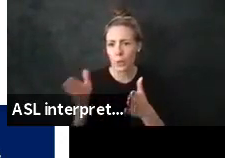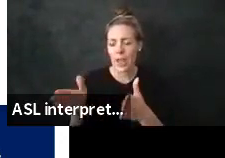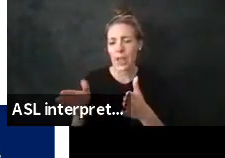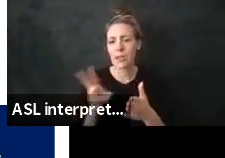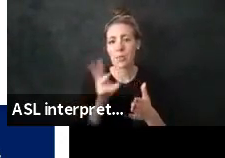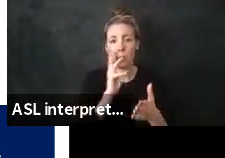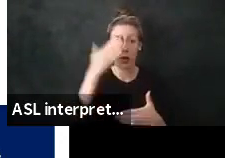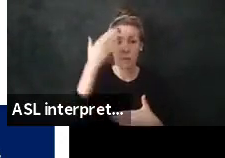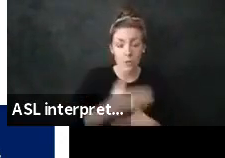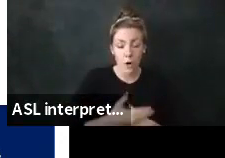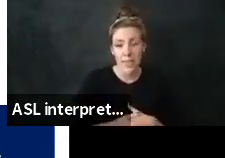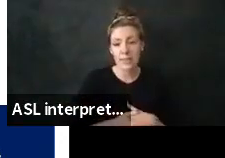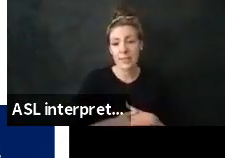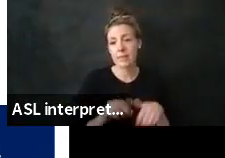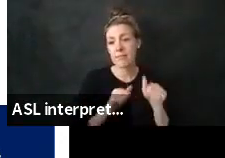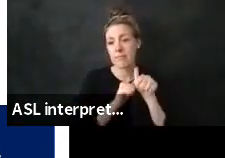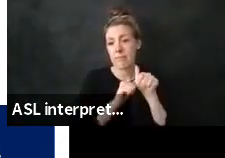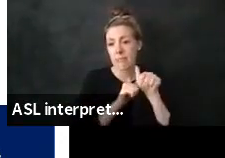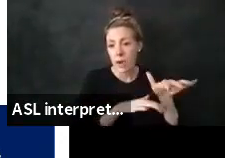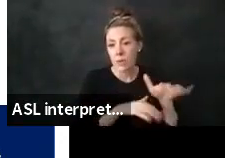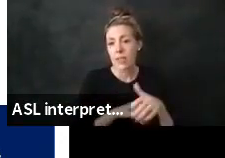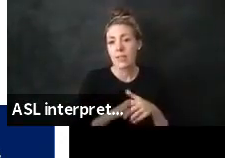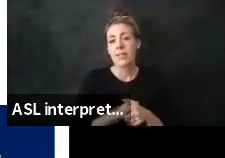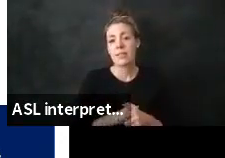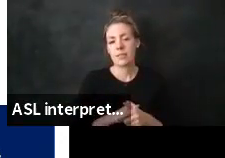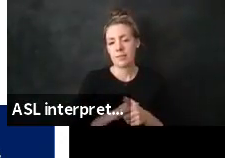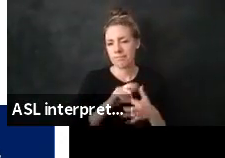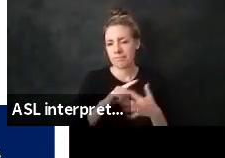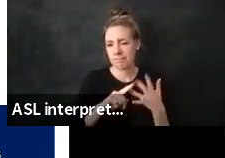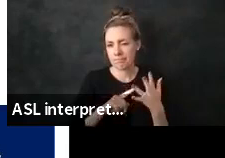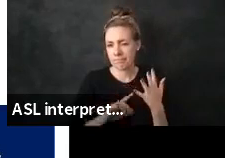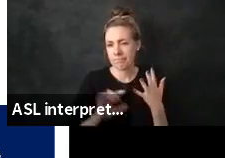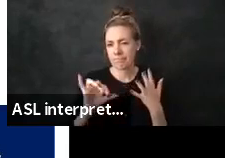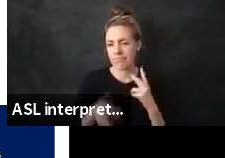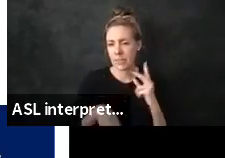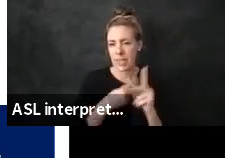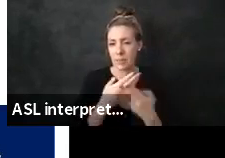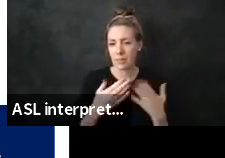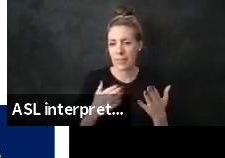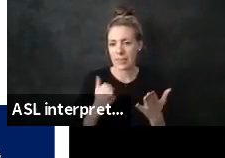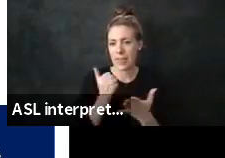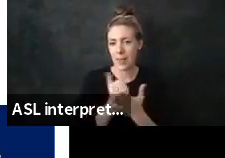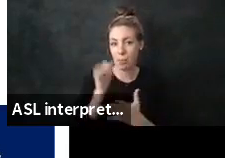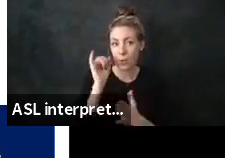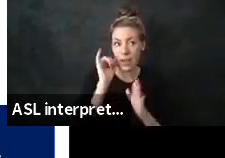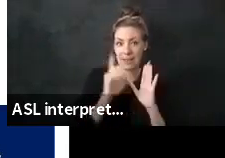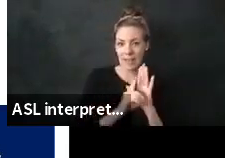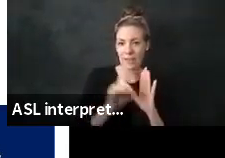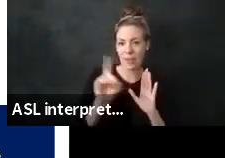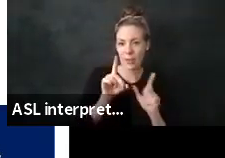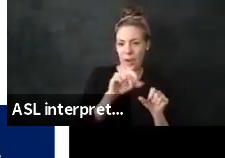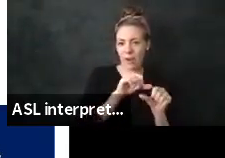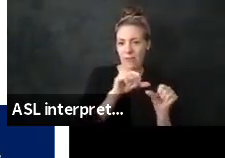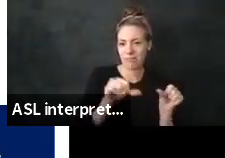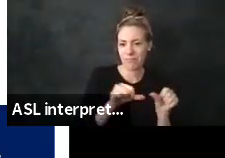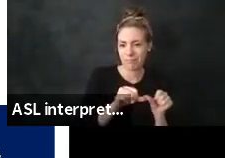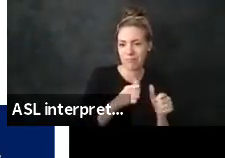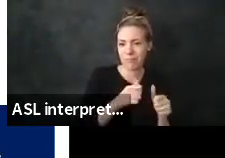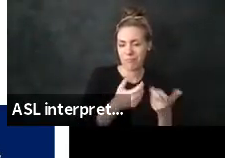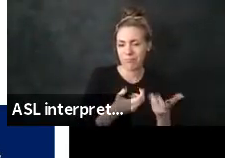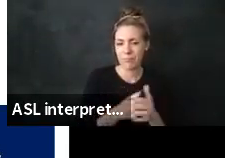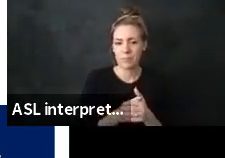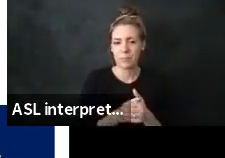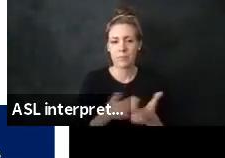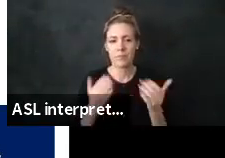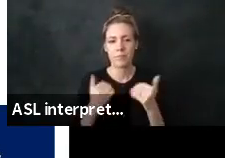waterfronts, mountains, those type of things that help us to identify the boundaries. Compactness